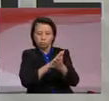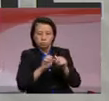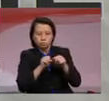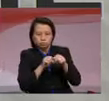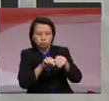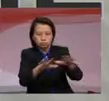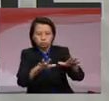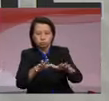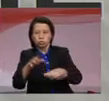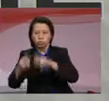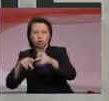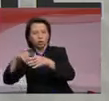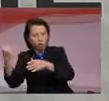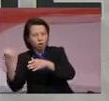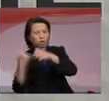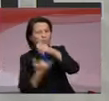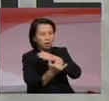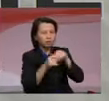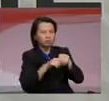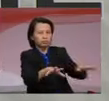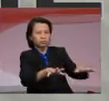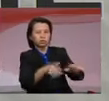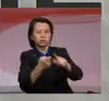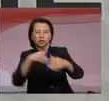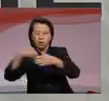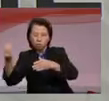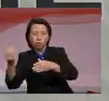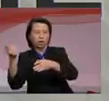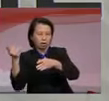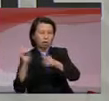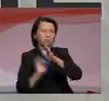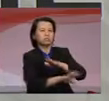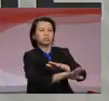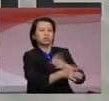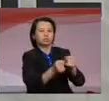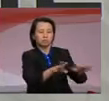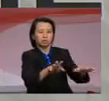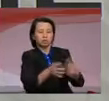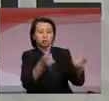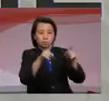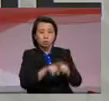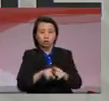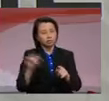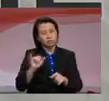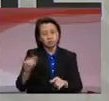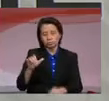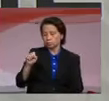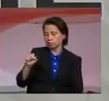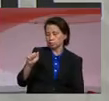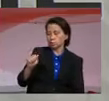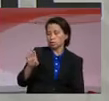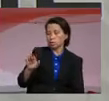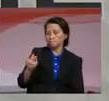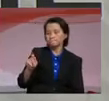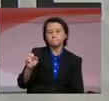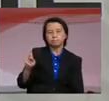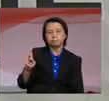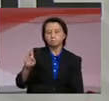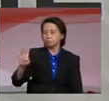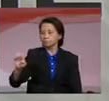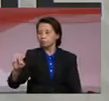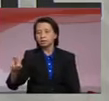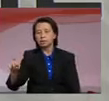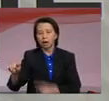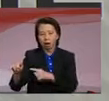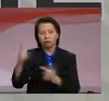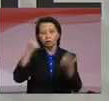was brought in by someone from outside. And this happens in Sabak Bernam as well. When you have visitors, that's where